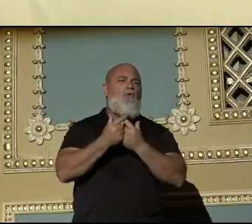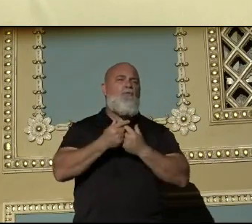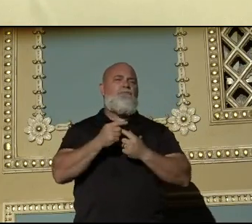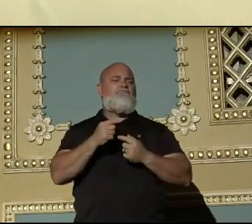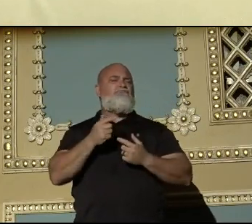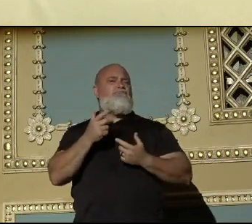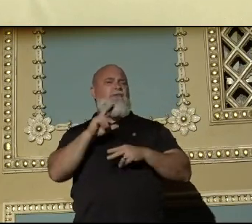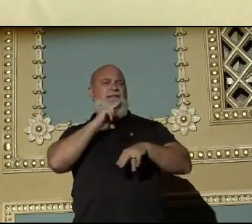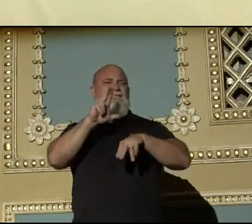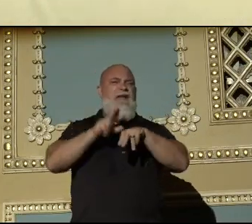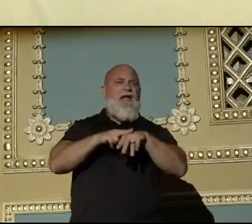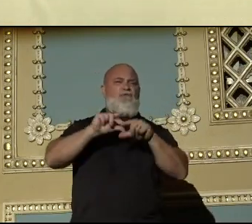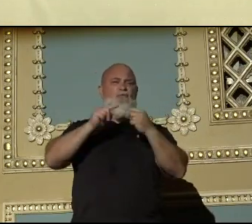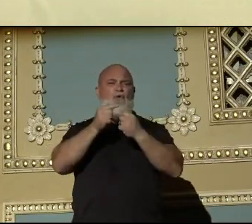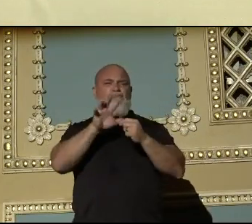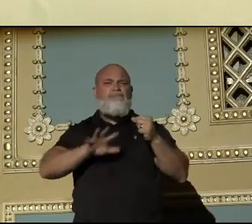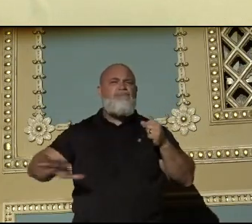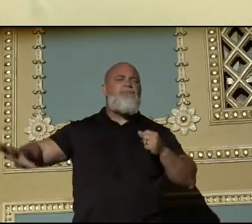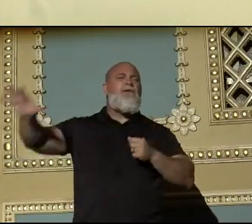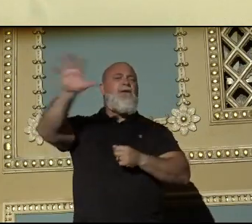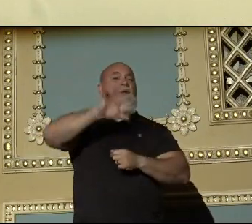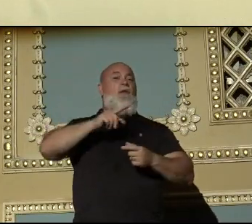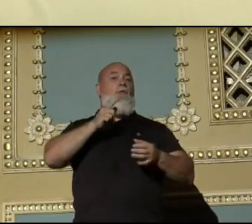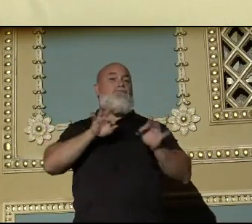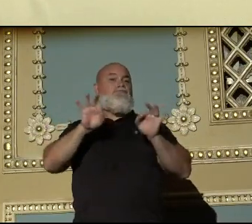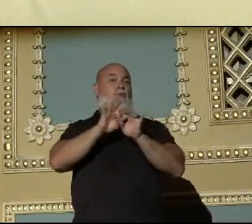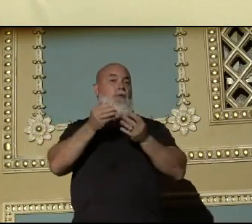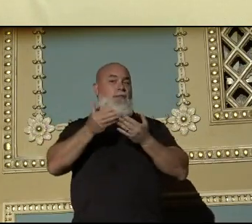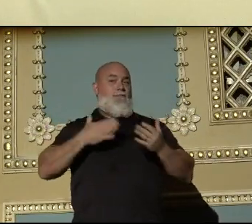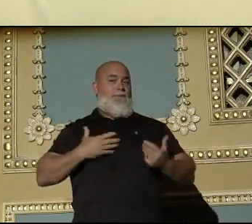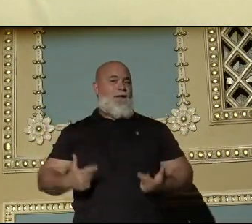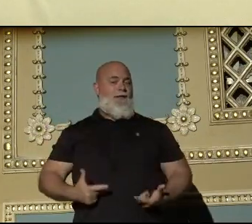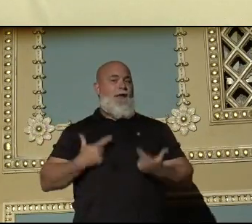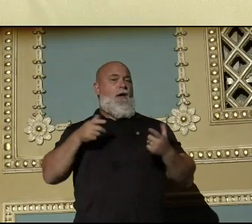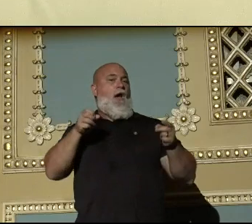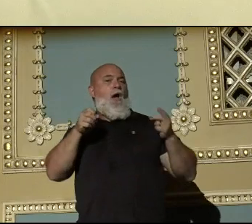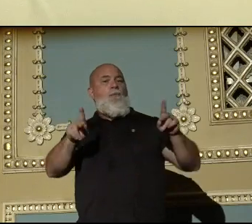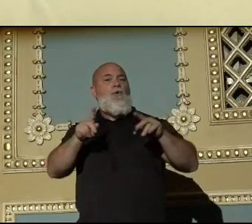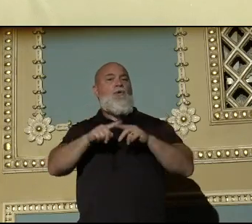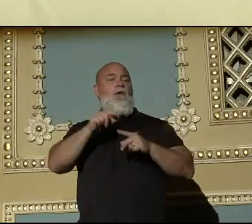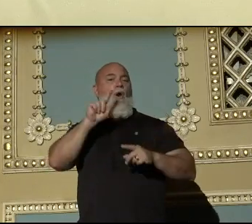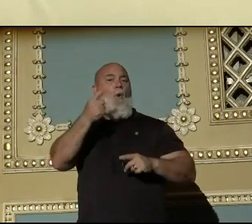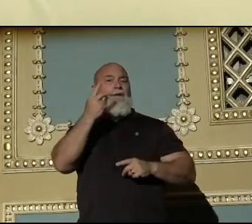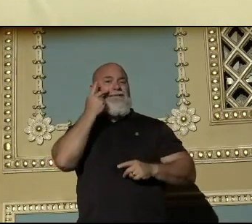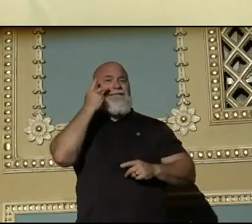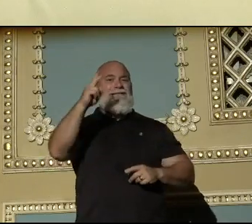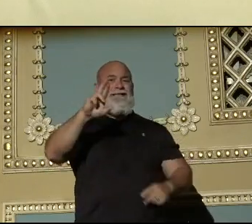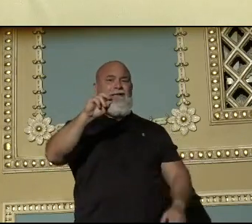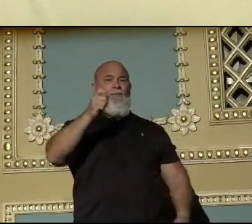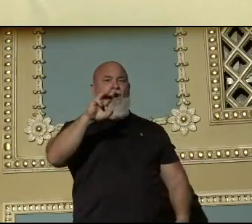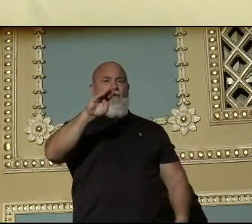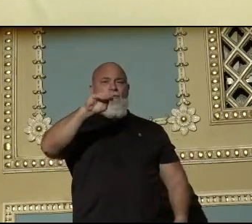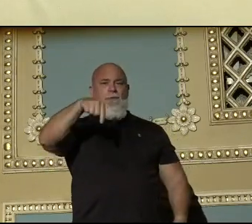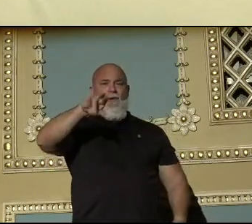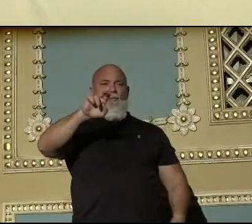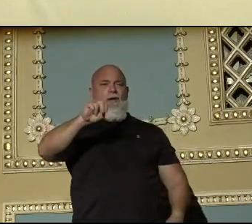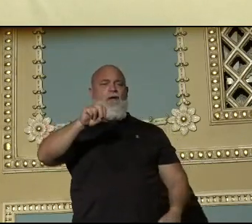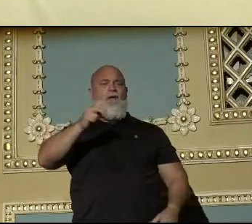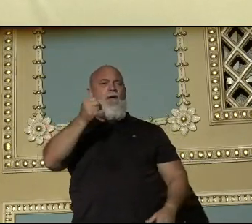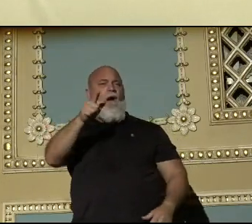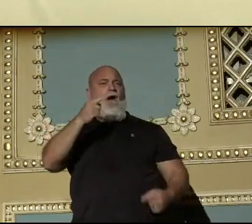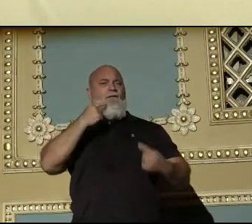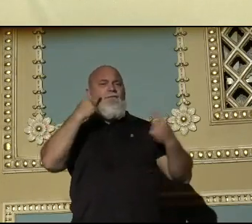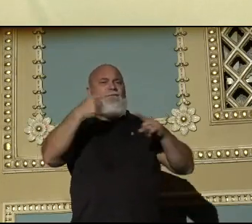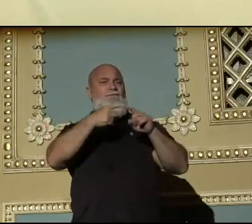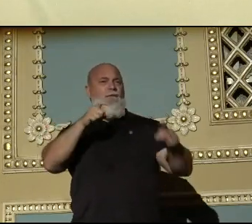national groups. For me, a highlight of my life actually was the opportunity to not only see Roger McGlynn, a Hall of Famer from the group The Byrds,